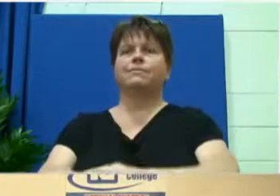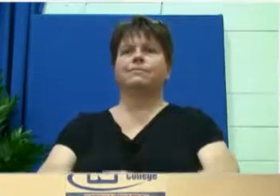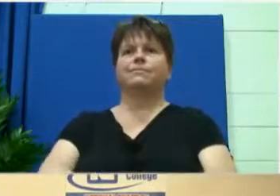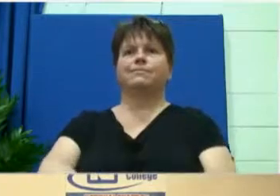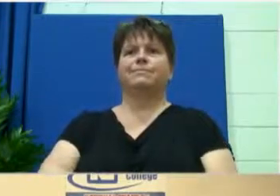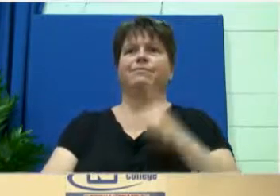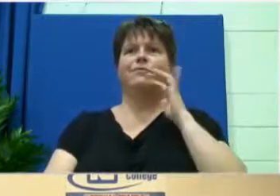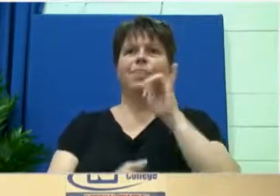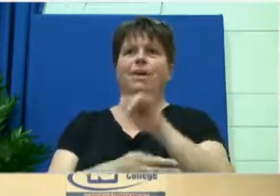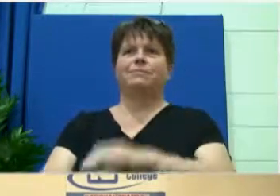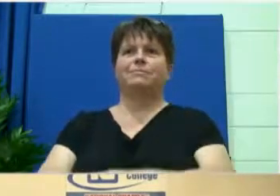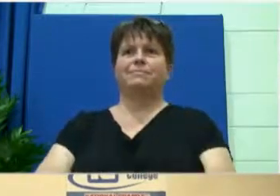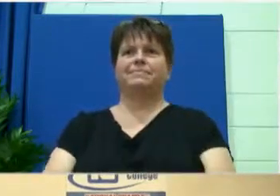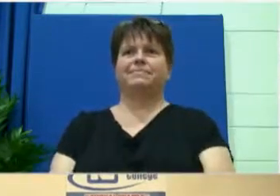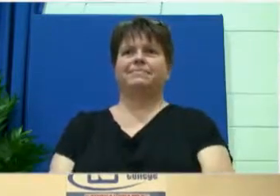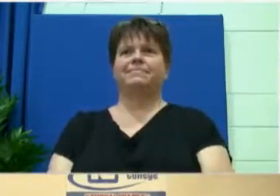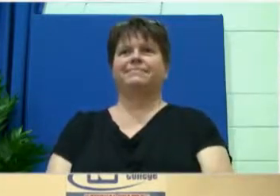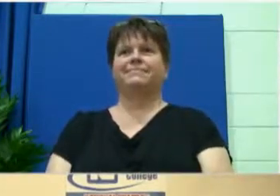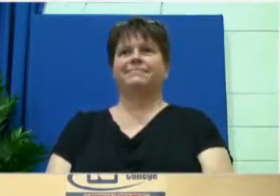as a member of our graduates.